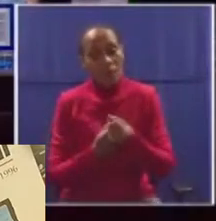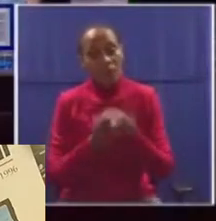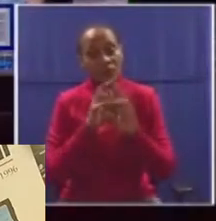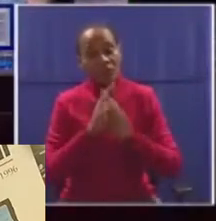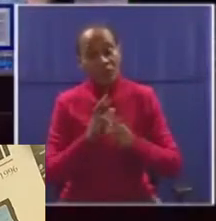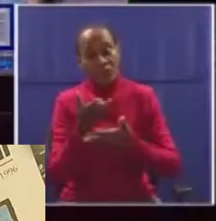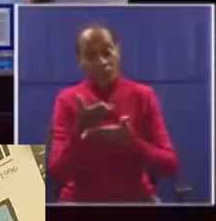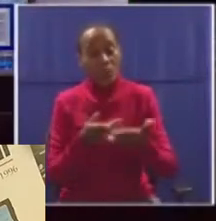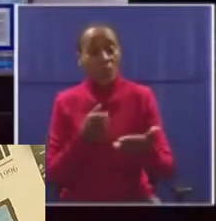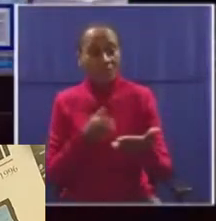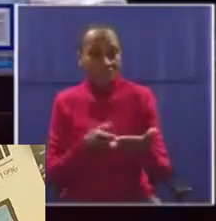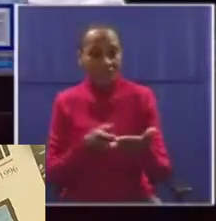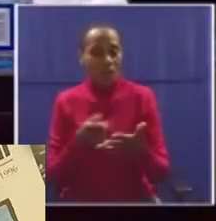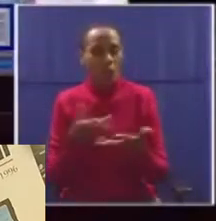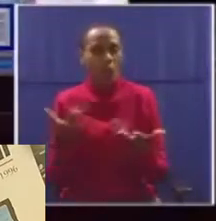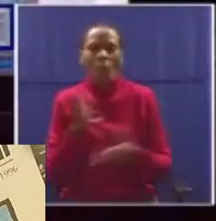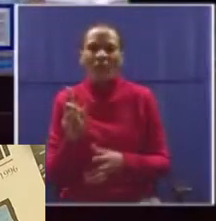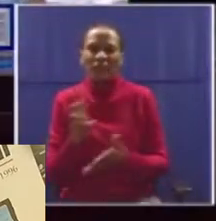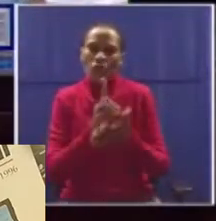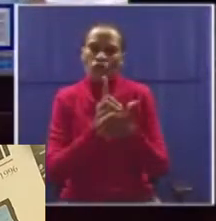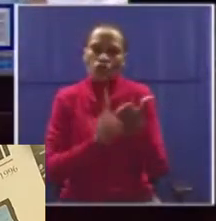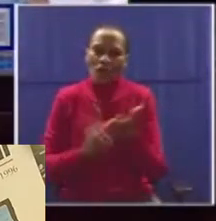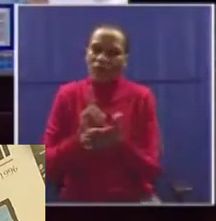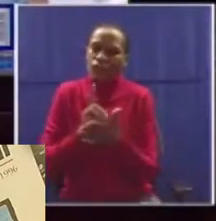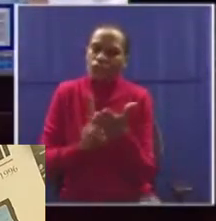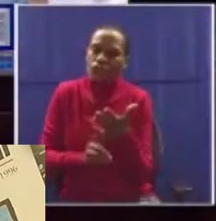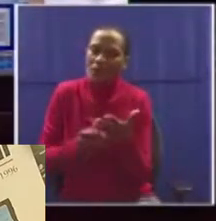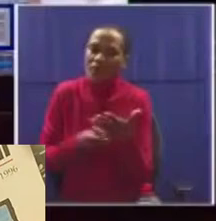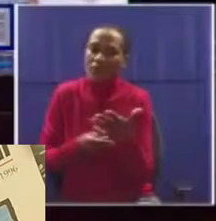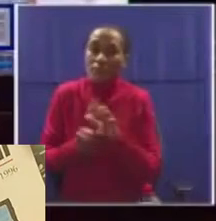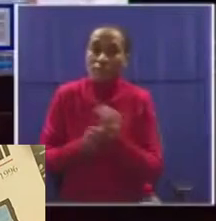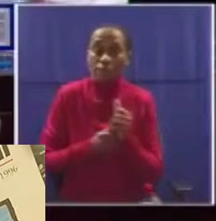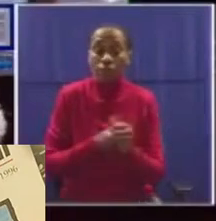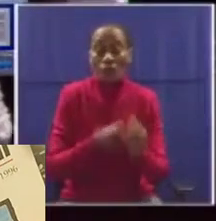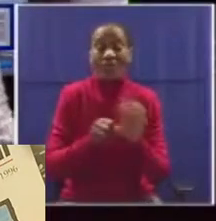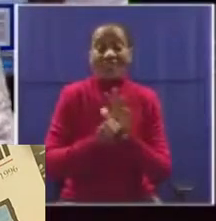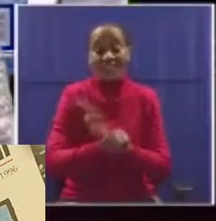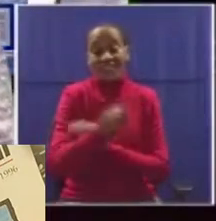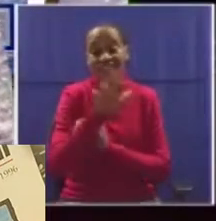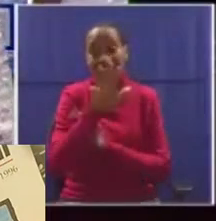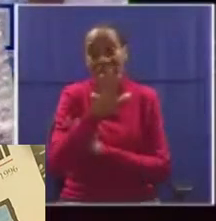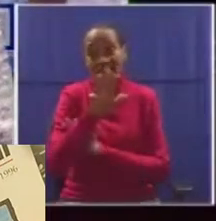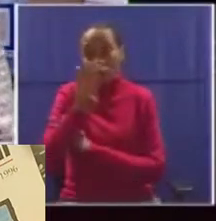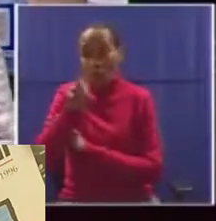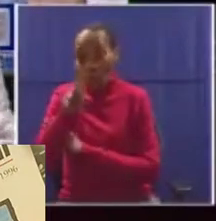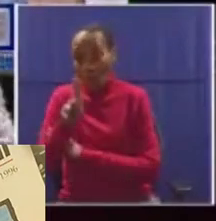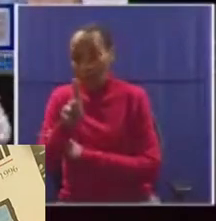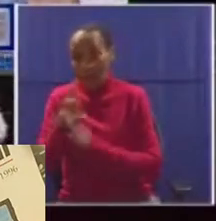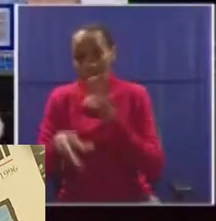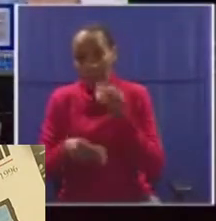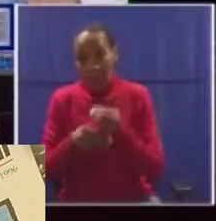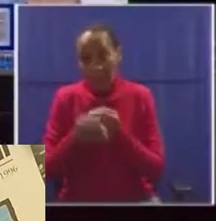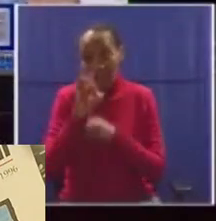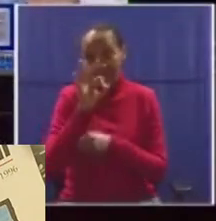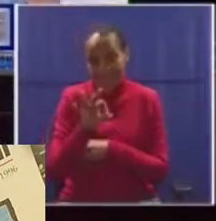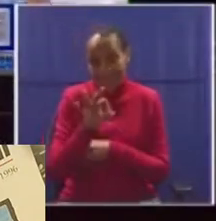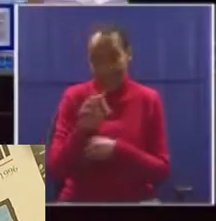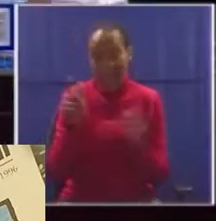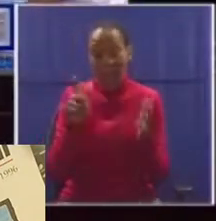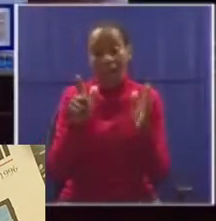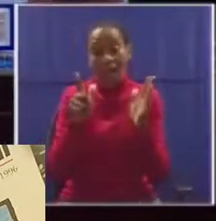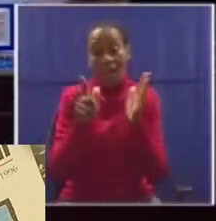reports on the draft regulation made in terms of section 94 1 and 3 legal practice